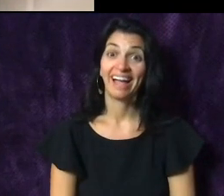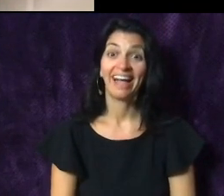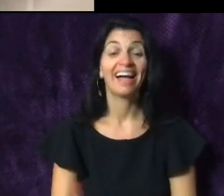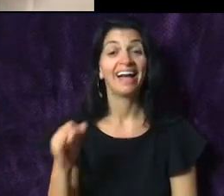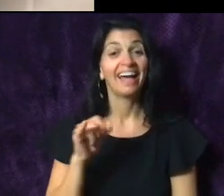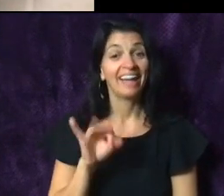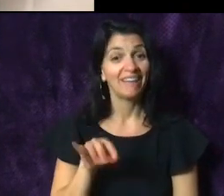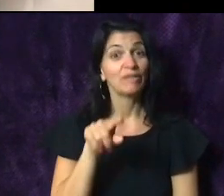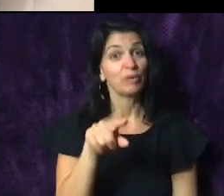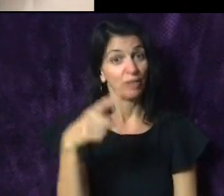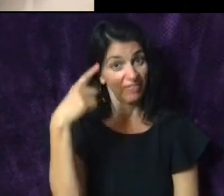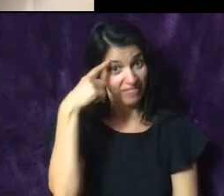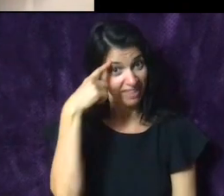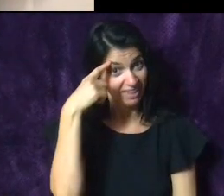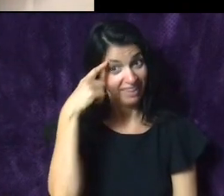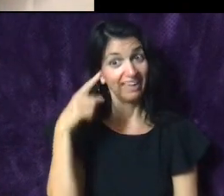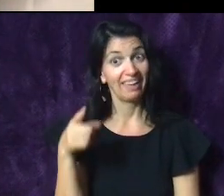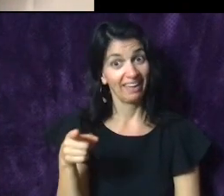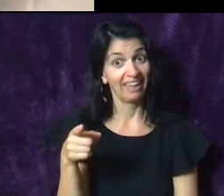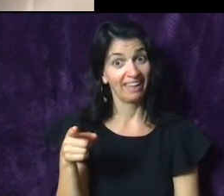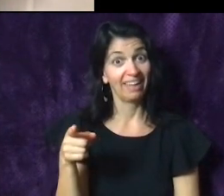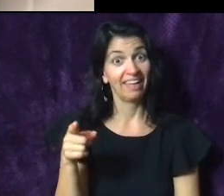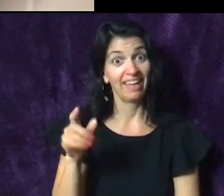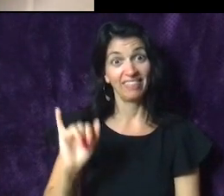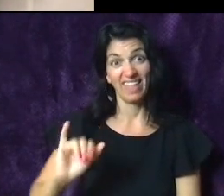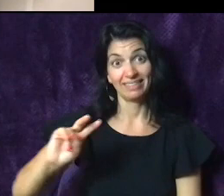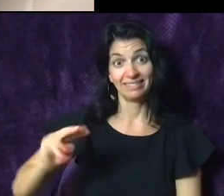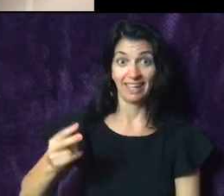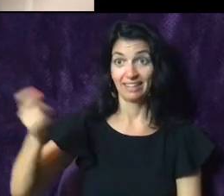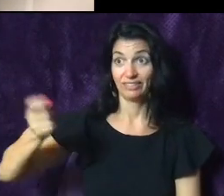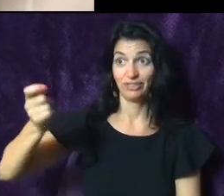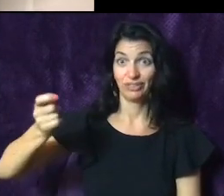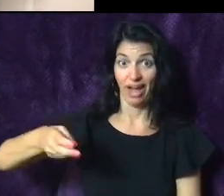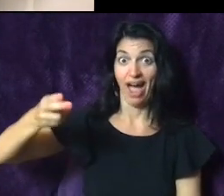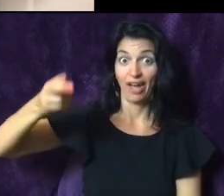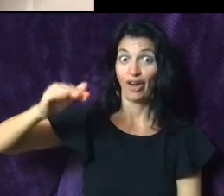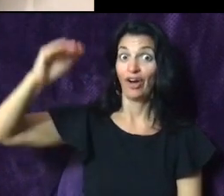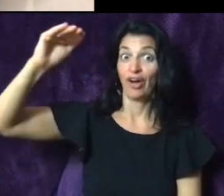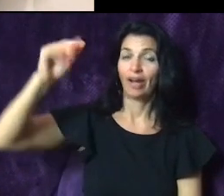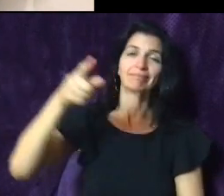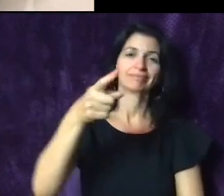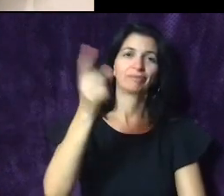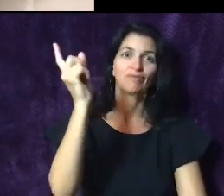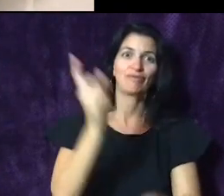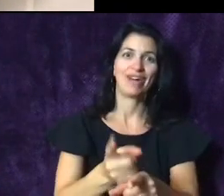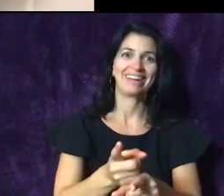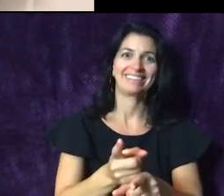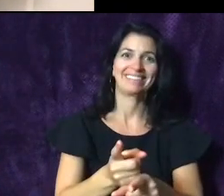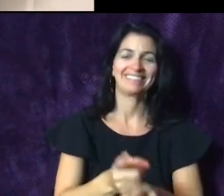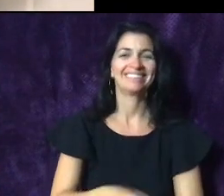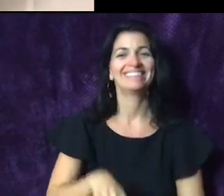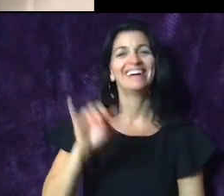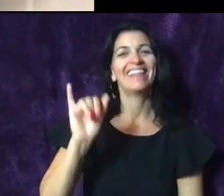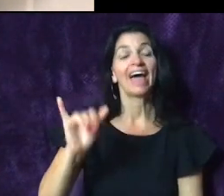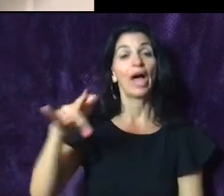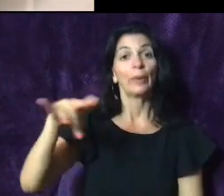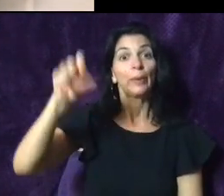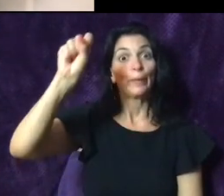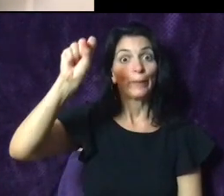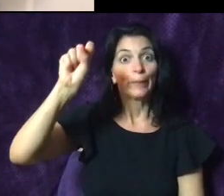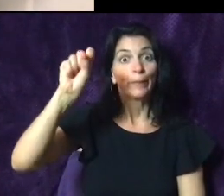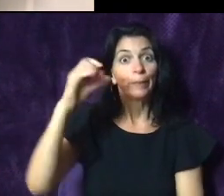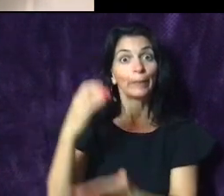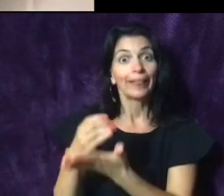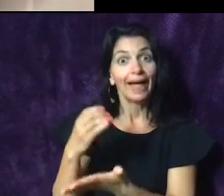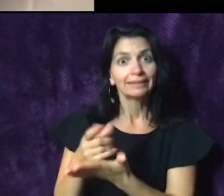If you think that this one is a higher pitch, then you are correct. This glass that's empty has